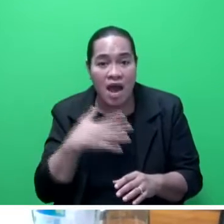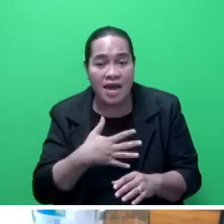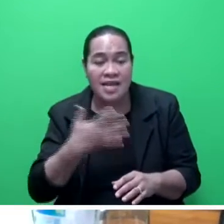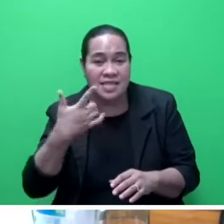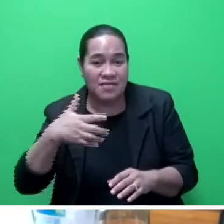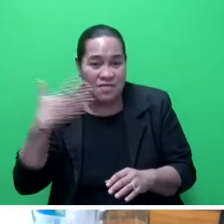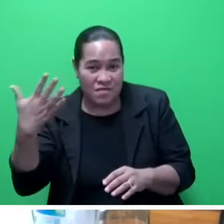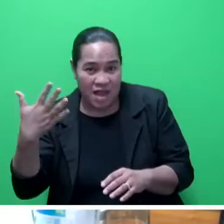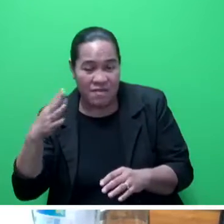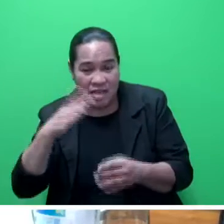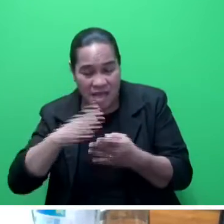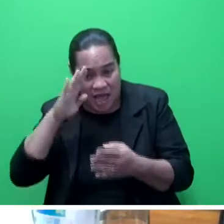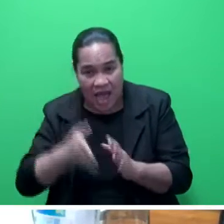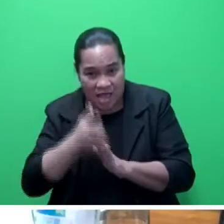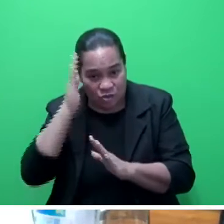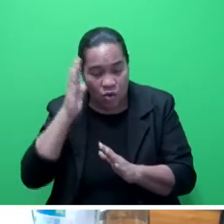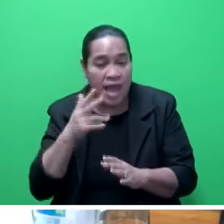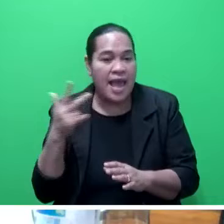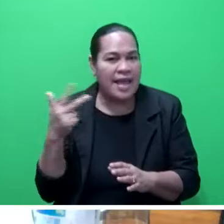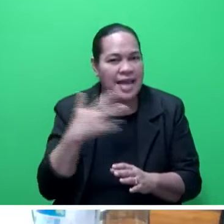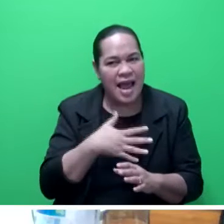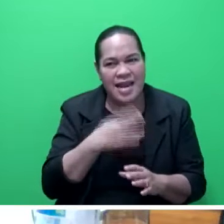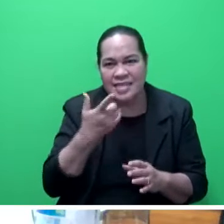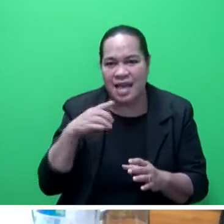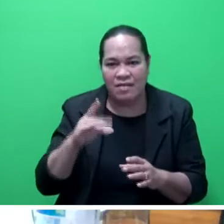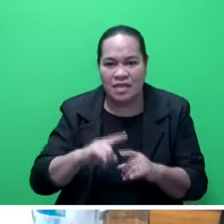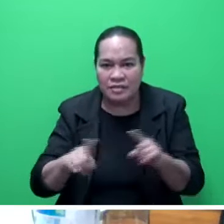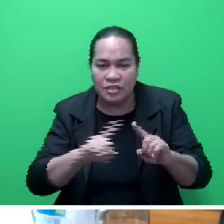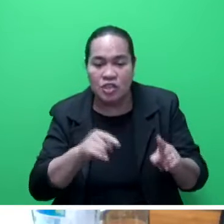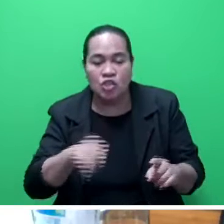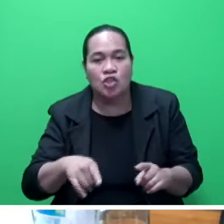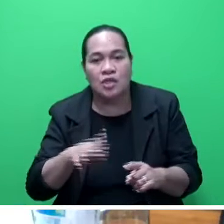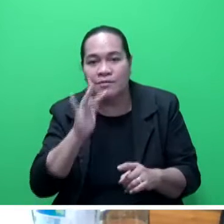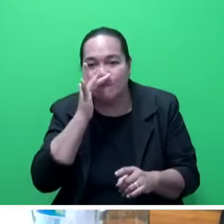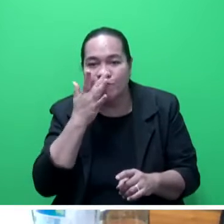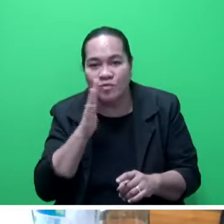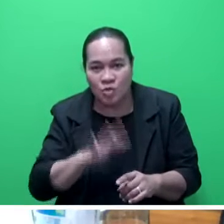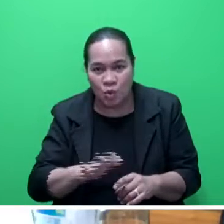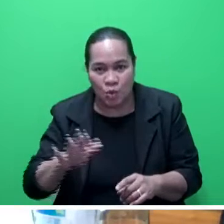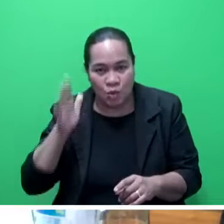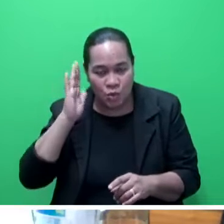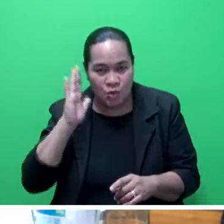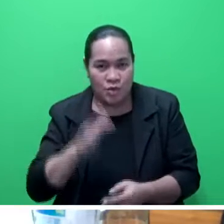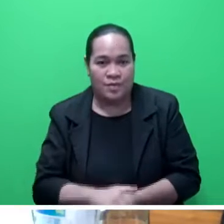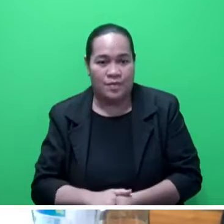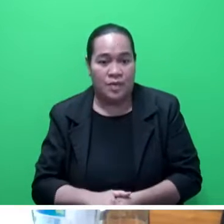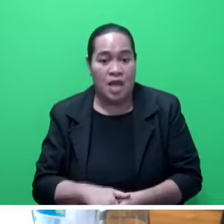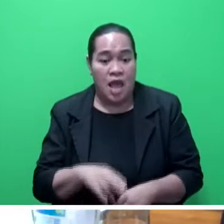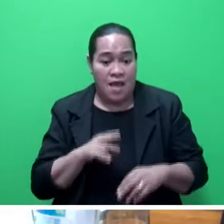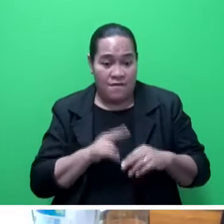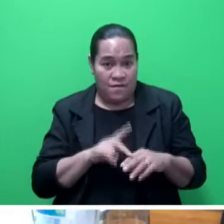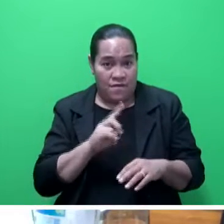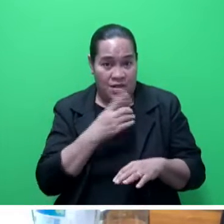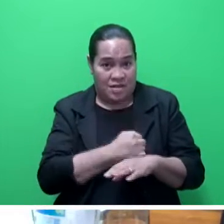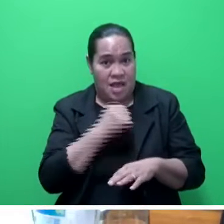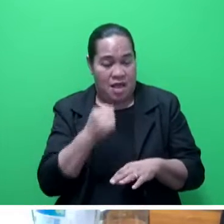and 870 plus ECE schools. Mr. Speaker, sir, the Fiji First government has